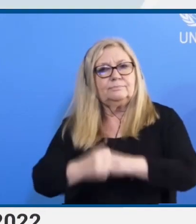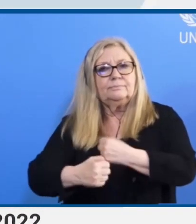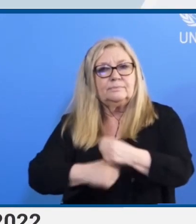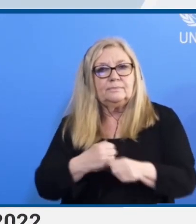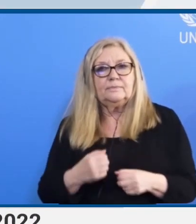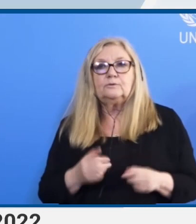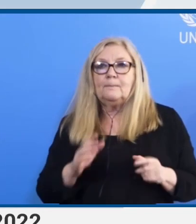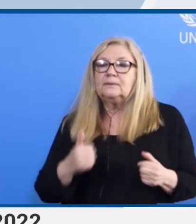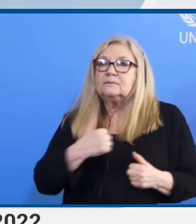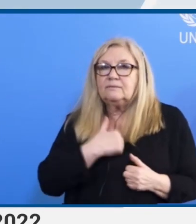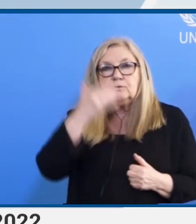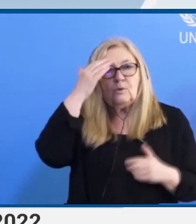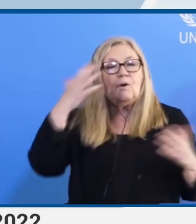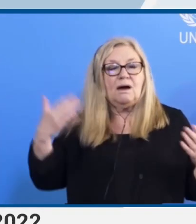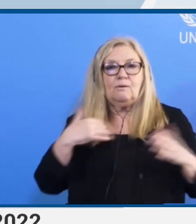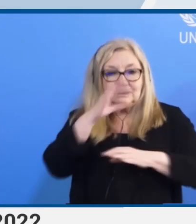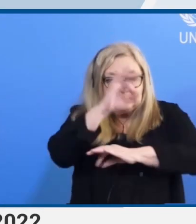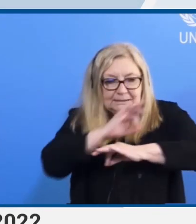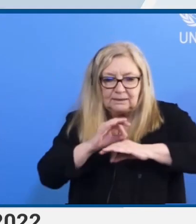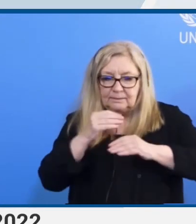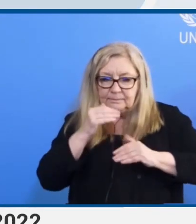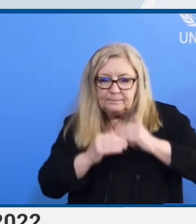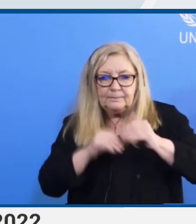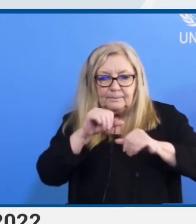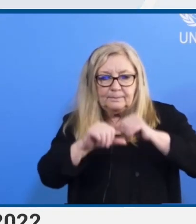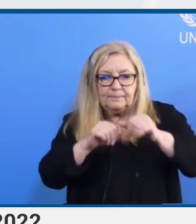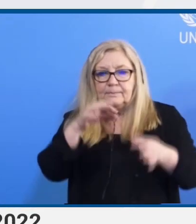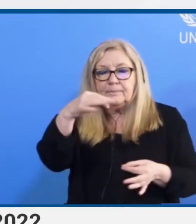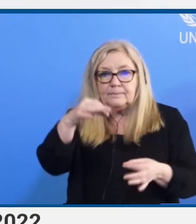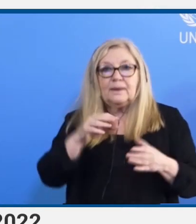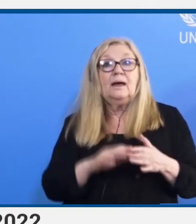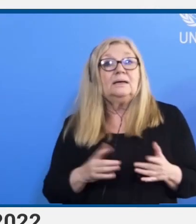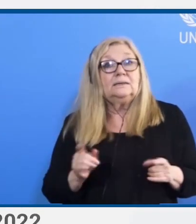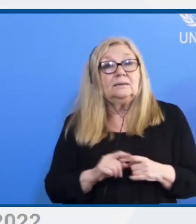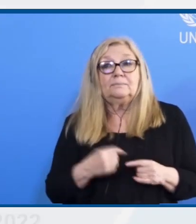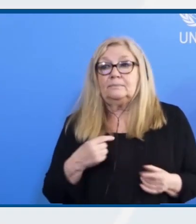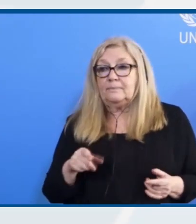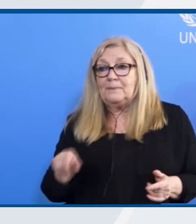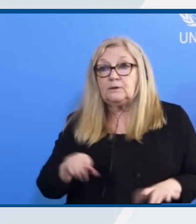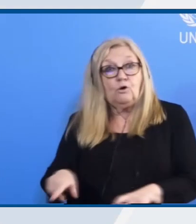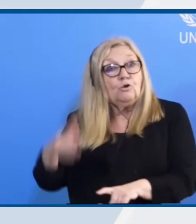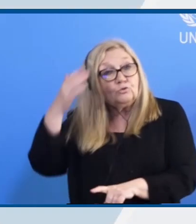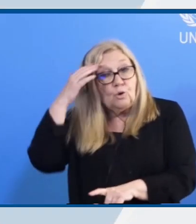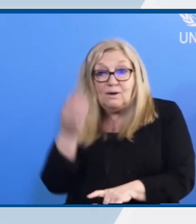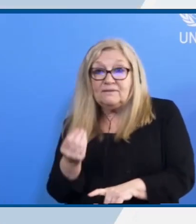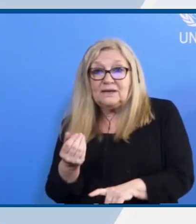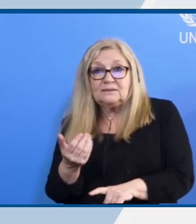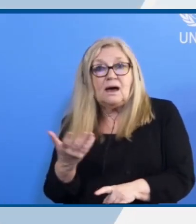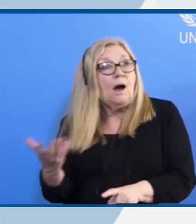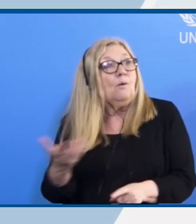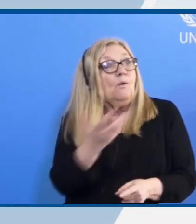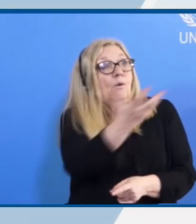designing, what kind of product or what kind of financial assistance they require. So it will